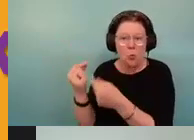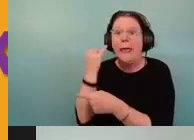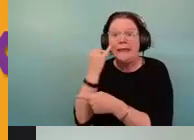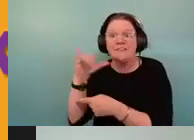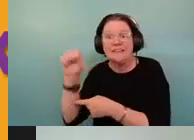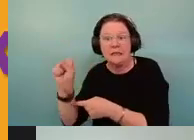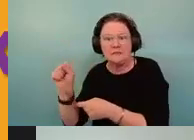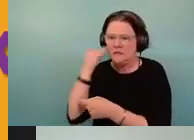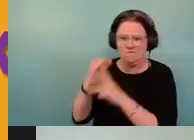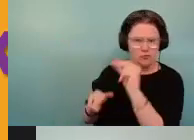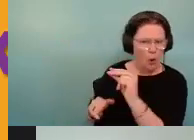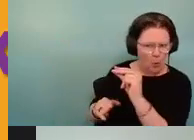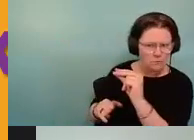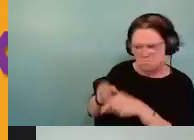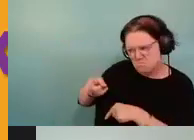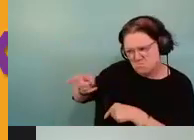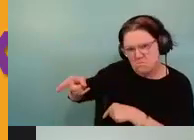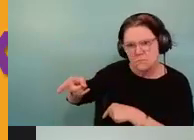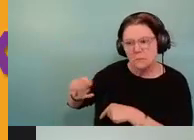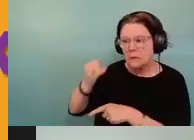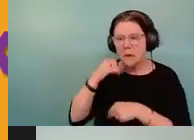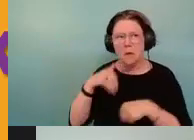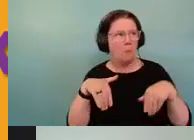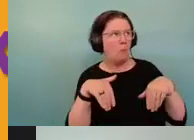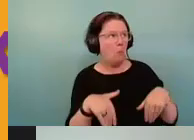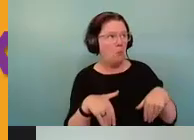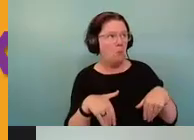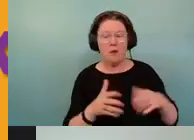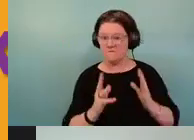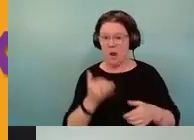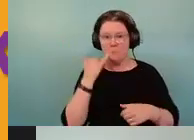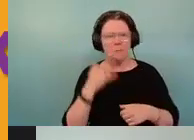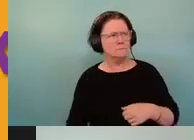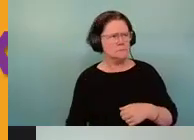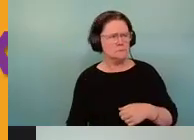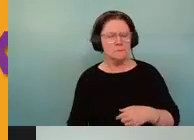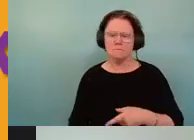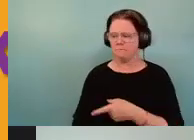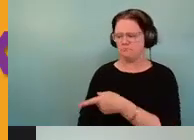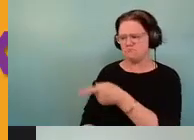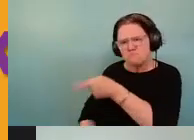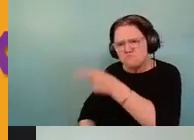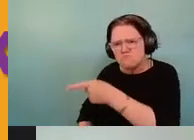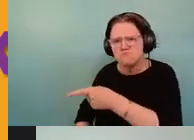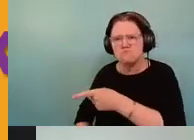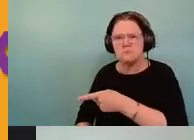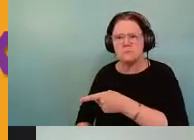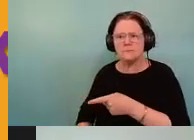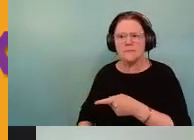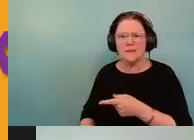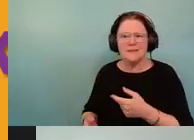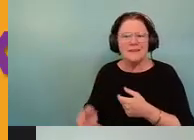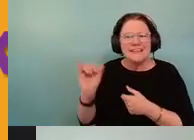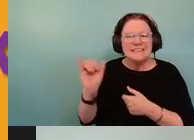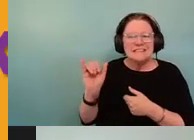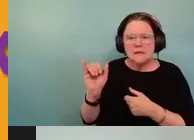do it. And if they don't do those things, they're often scolded like a parent would scold